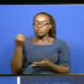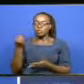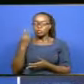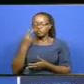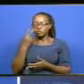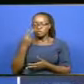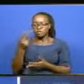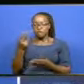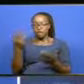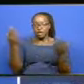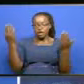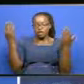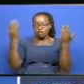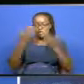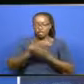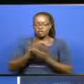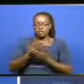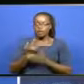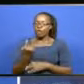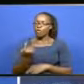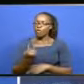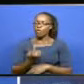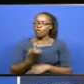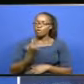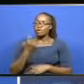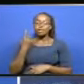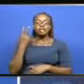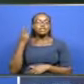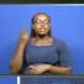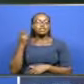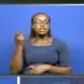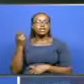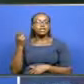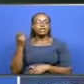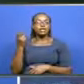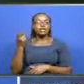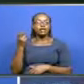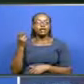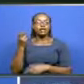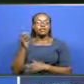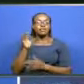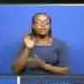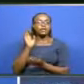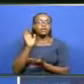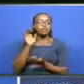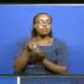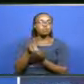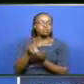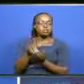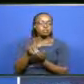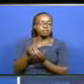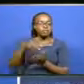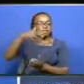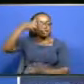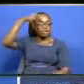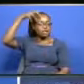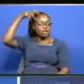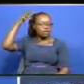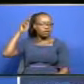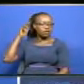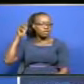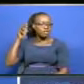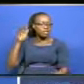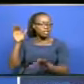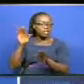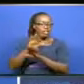the night you can only hear the hippos, the lions, everything in the